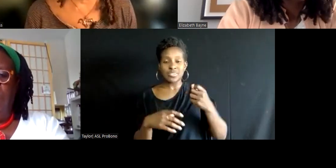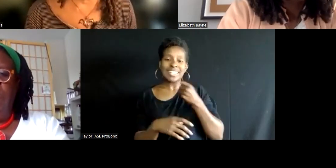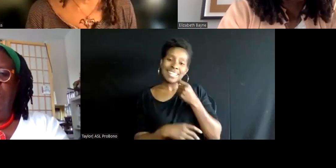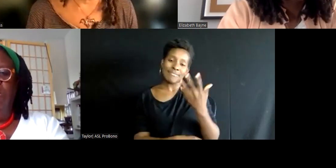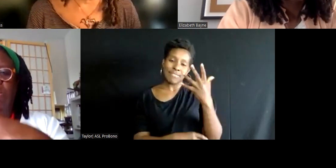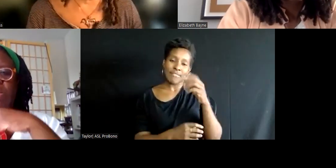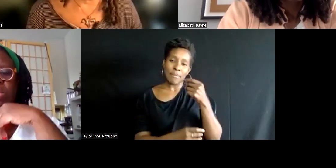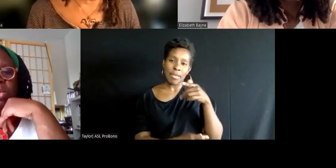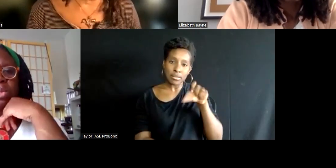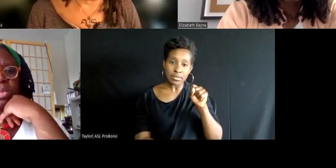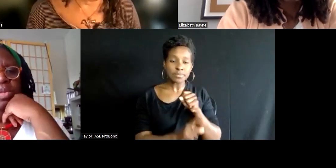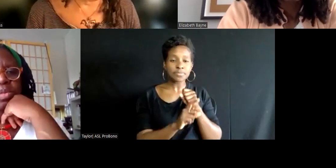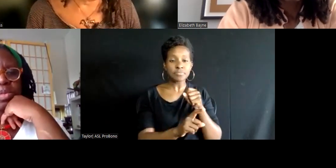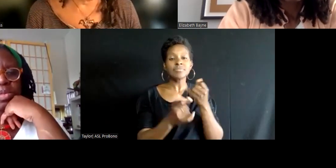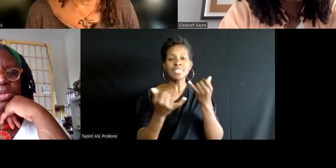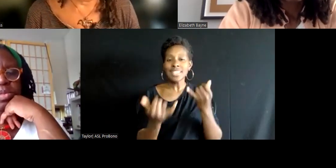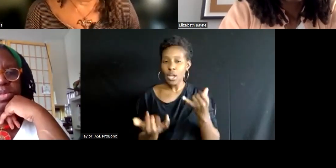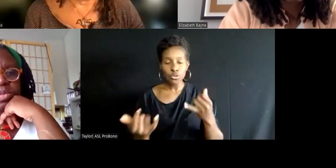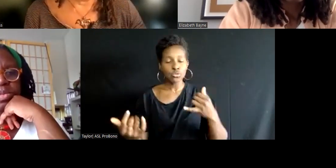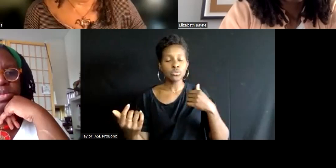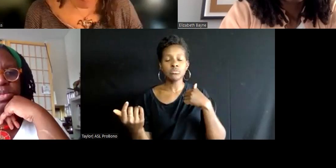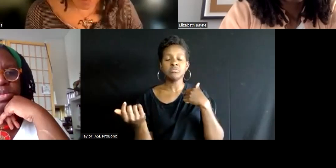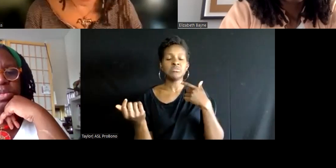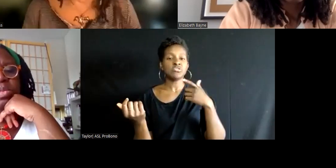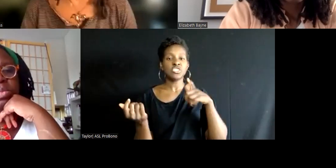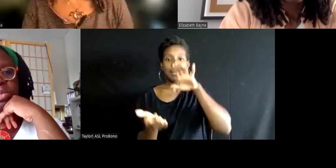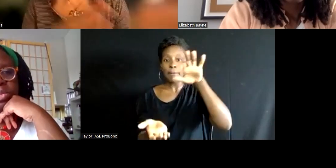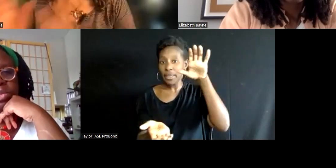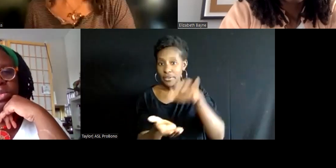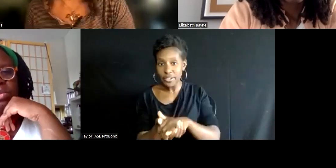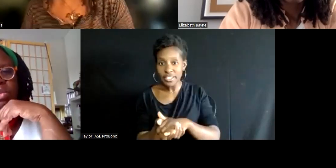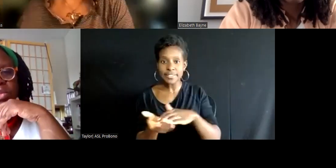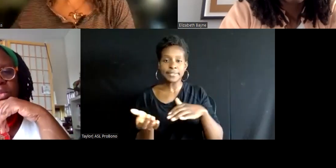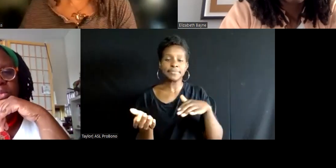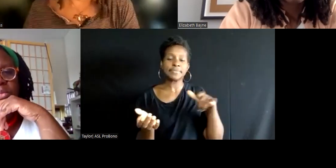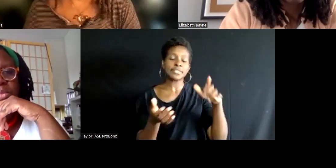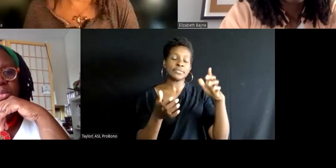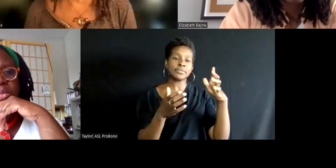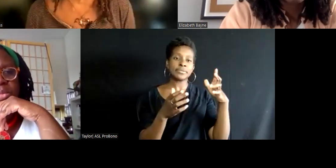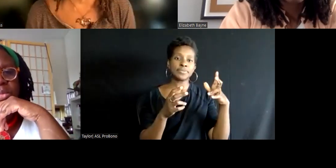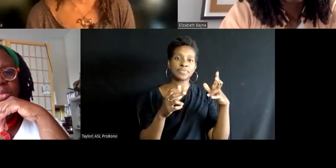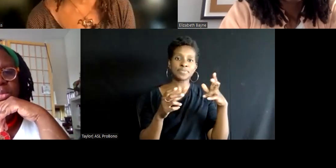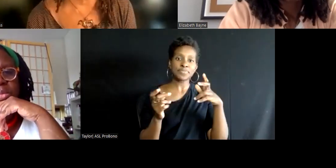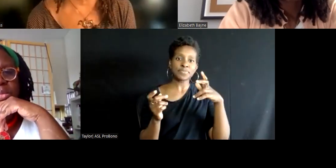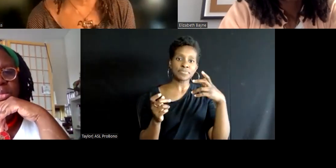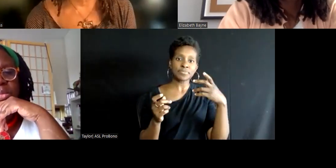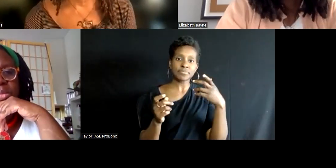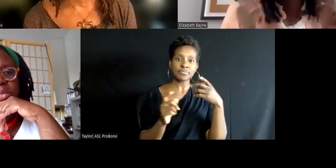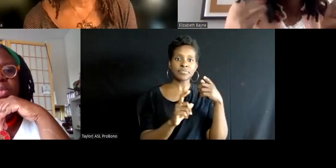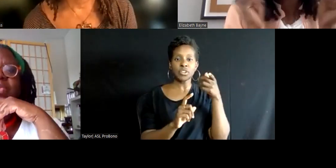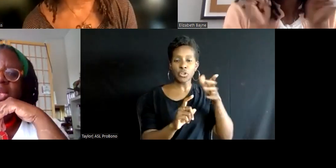the girl that she was dating in the film. She started another relationship and they got married about a year